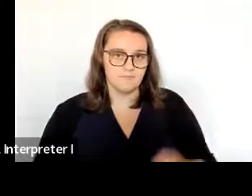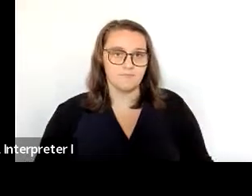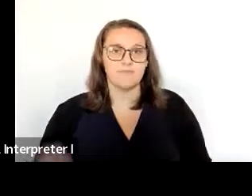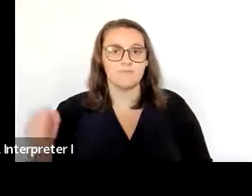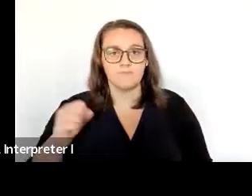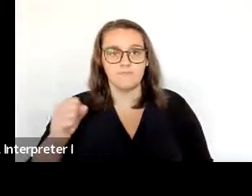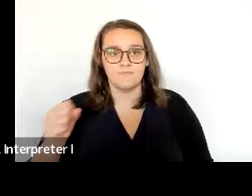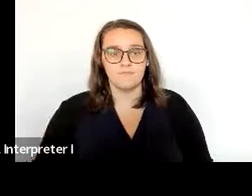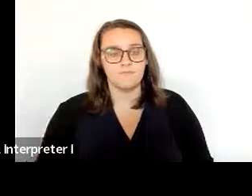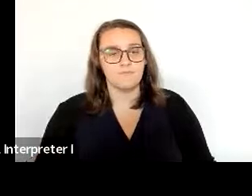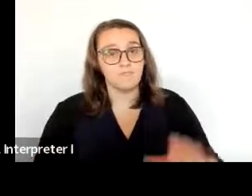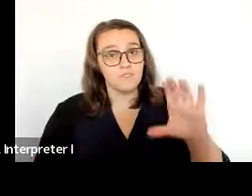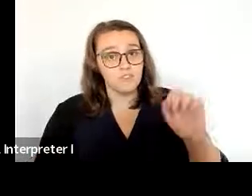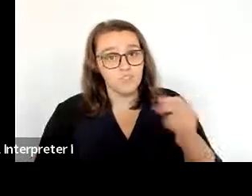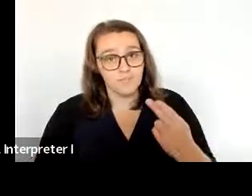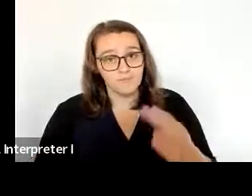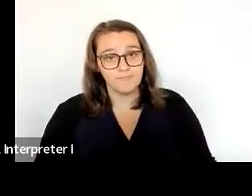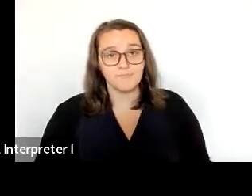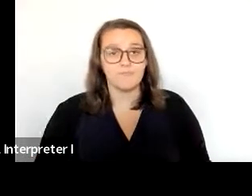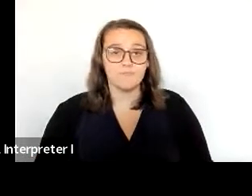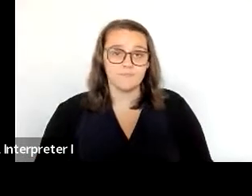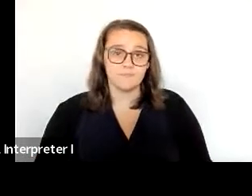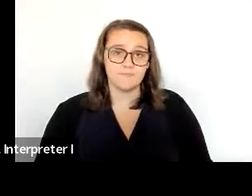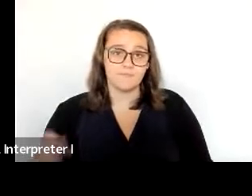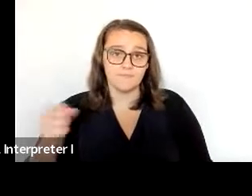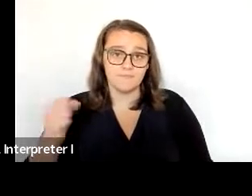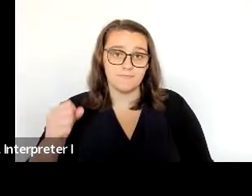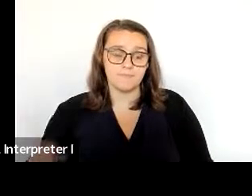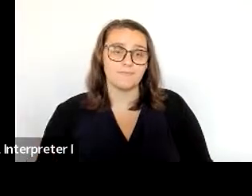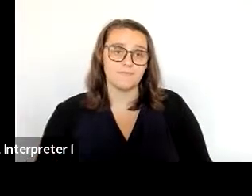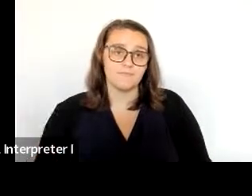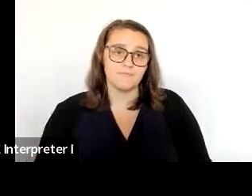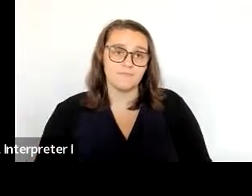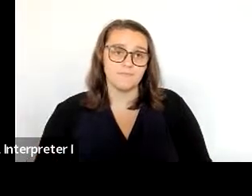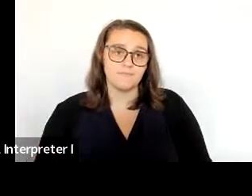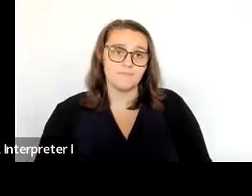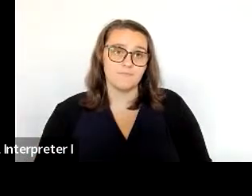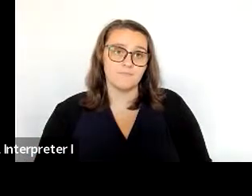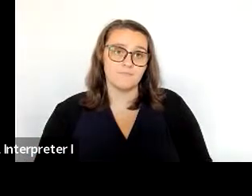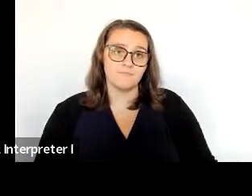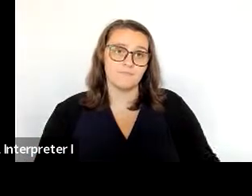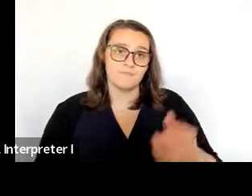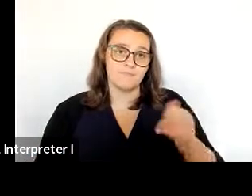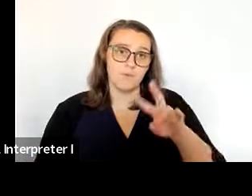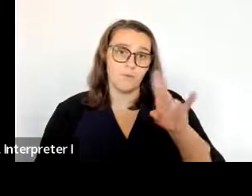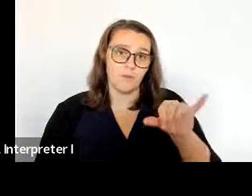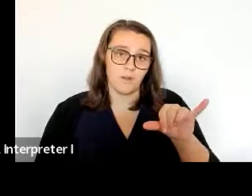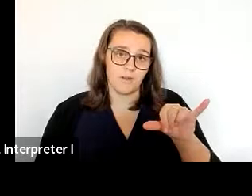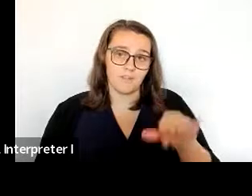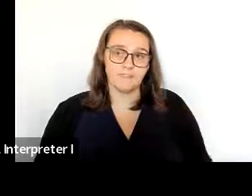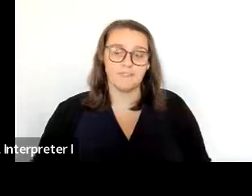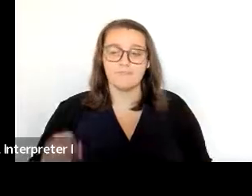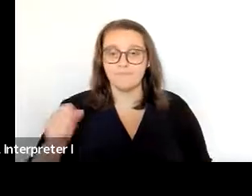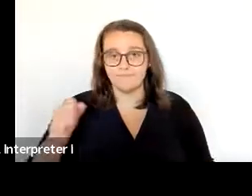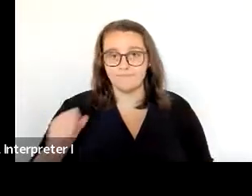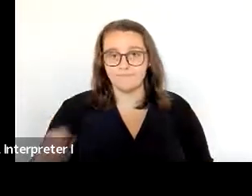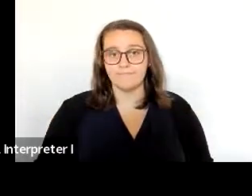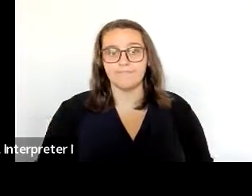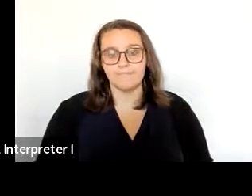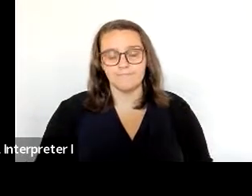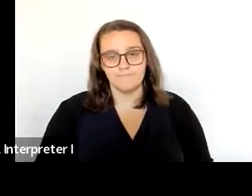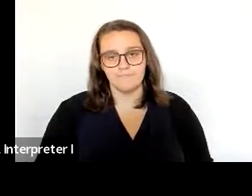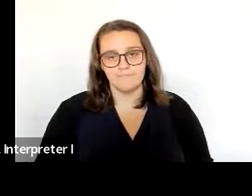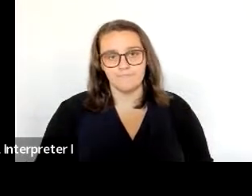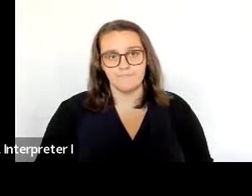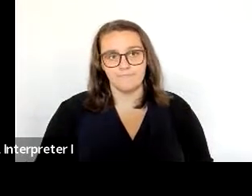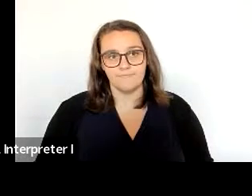Bonds votes yes. Councilmember Che. Yes. Councilmember Che votes yes. Councilmember Gray. Yes. Councilmember Gray votes